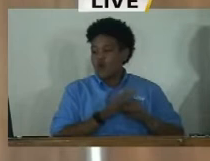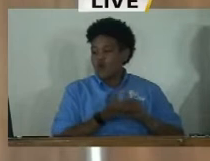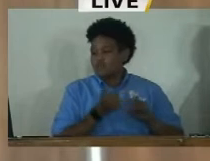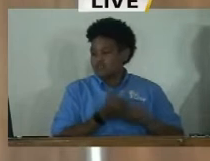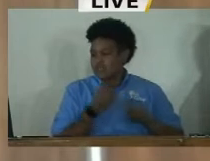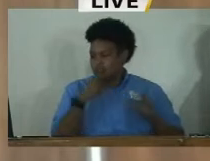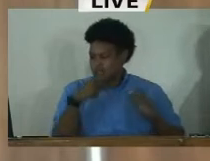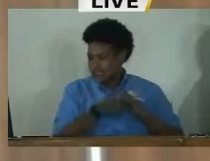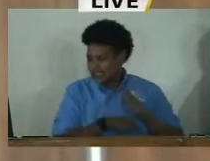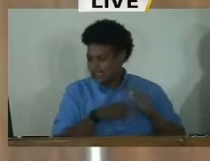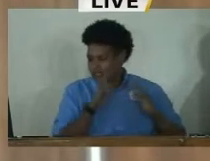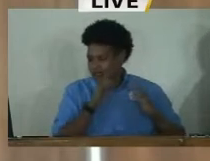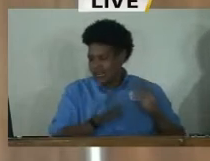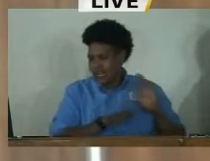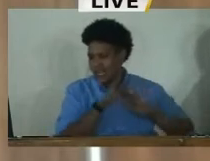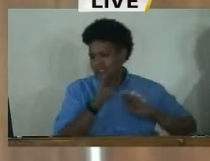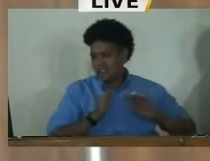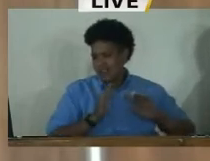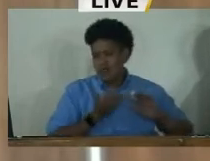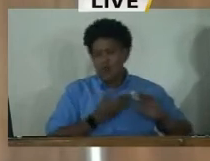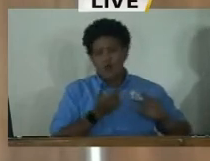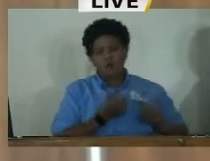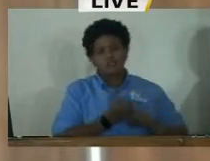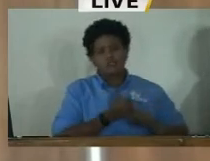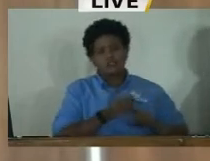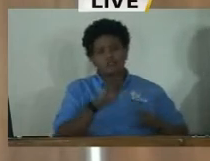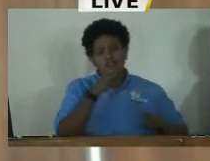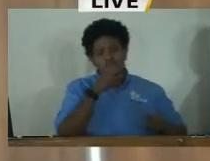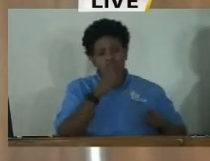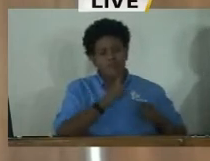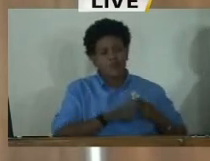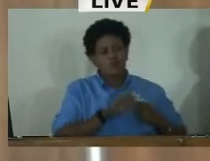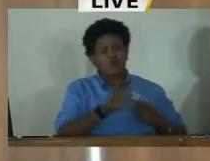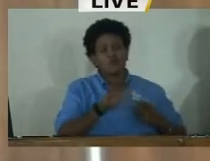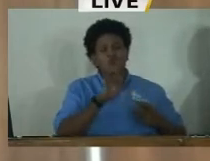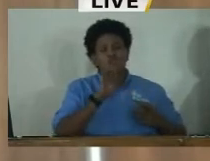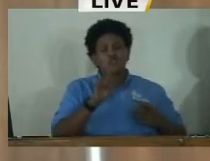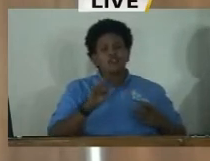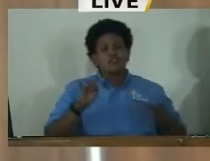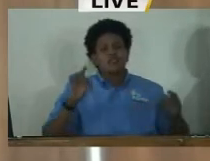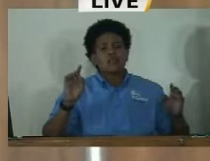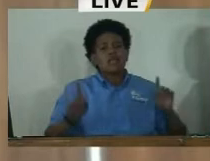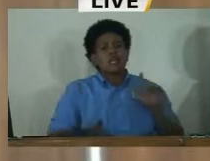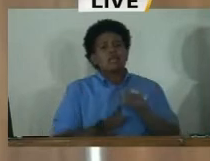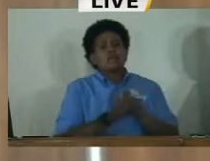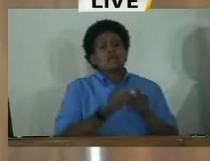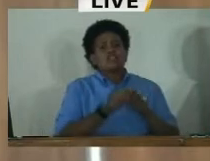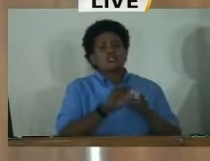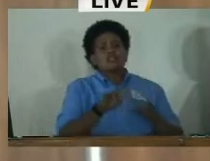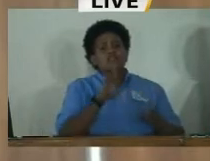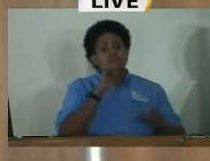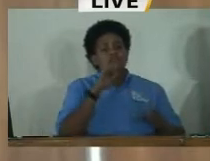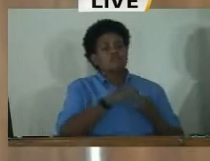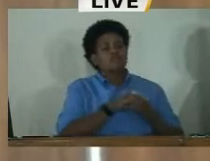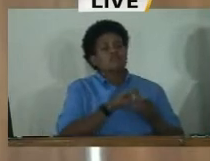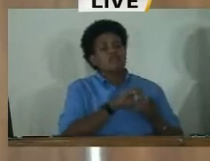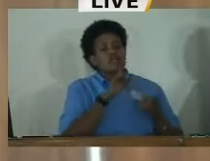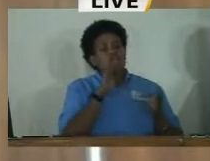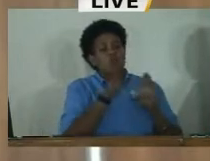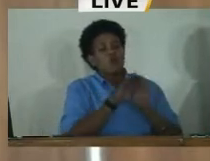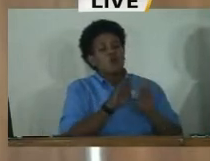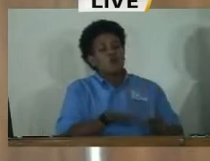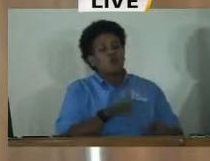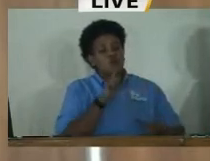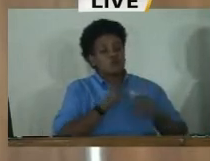has intensely accelerated our inexplicable and inescapable immersion into it amidst the lockdowns and